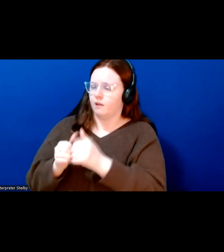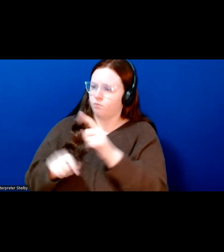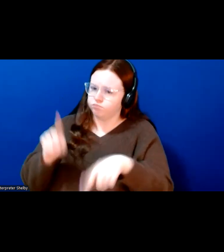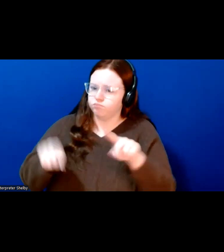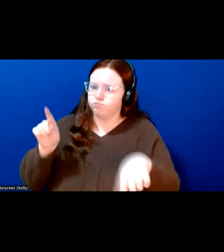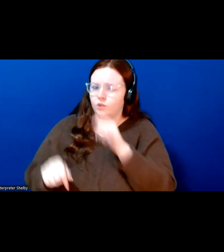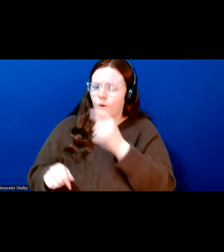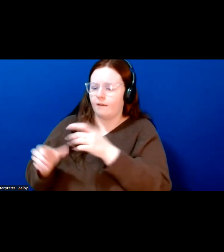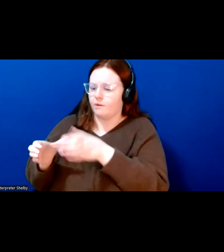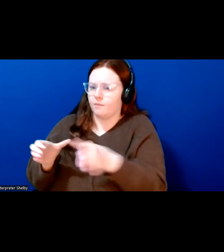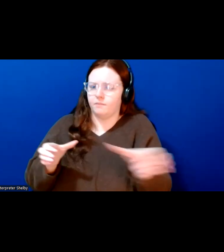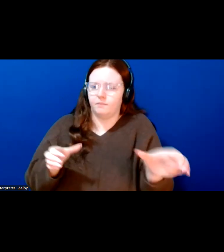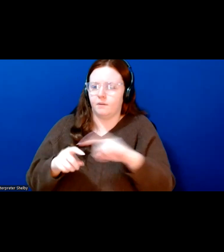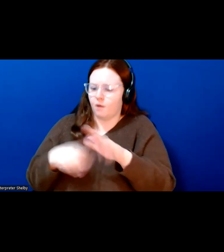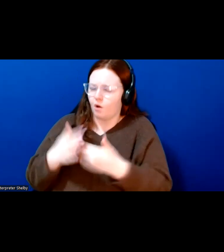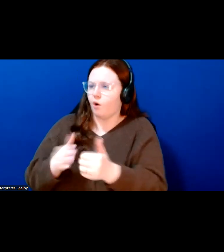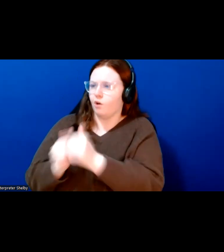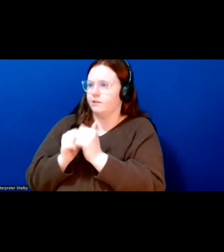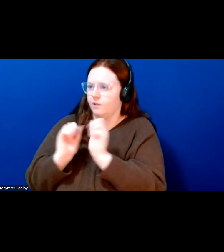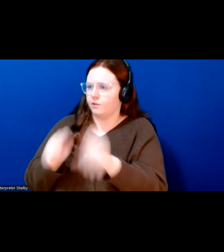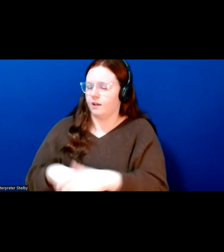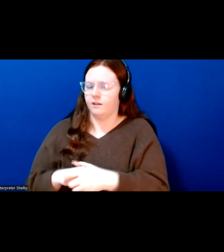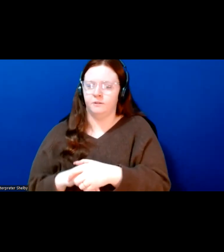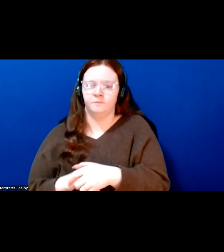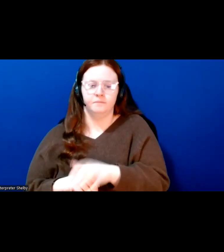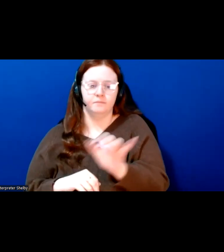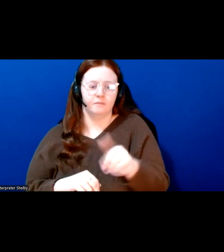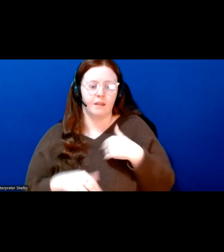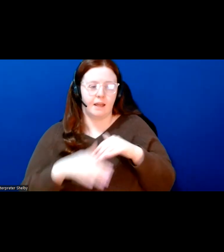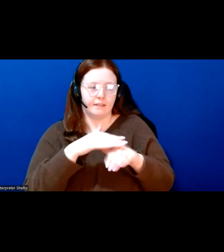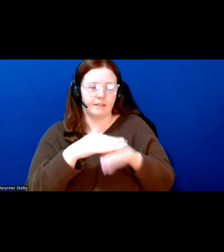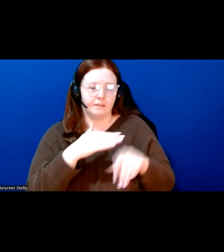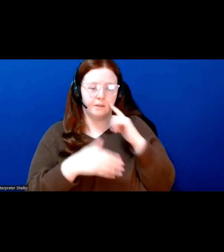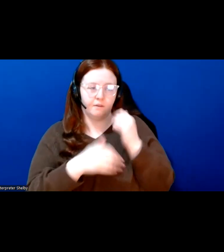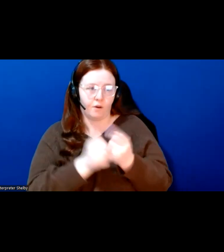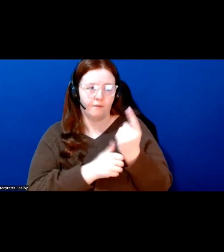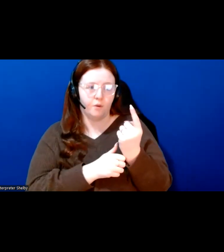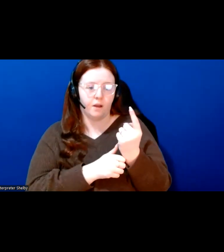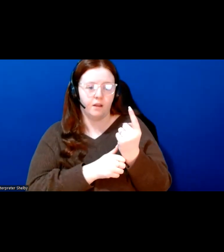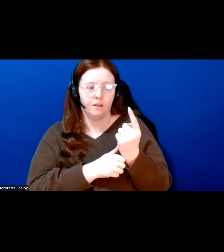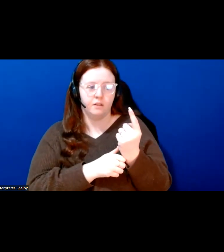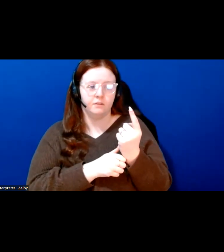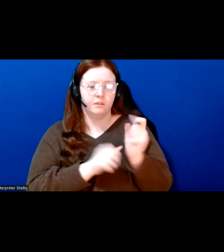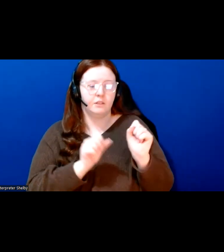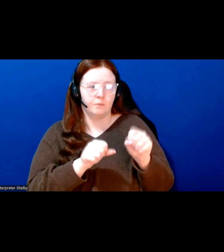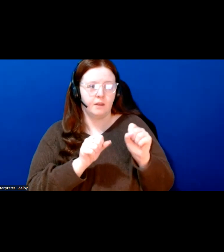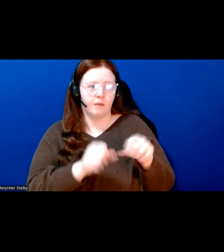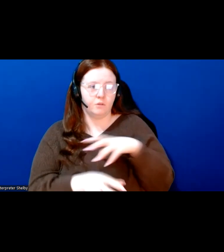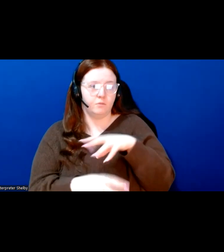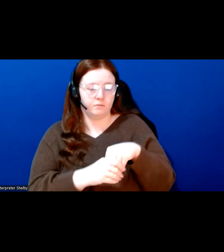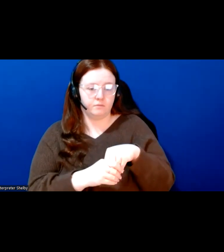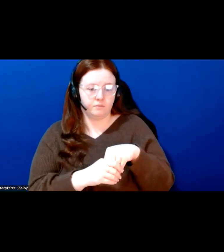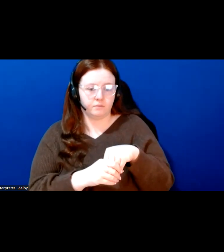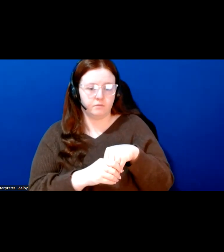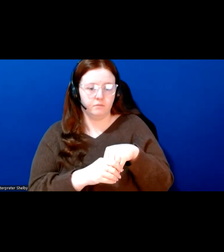and supported regardless of our walks in life. Having the accessibility for everybody to be able to participate in that so that